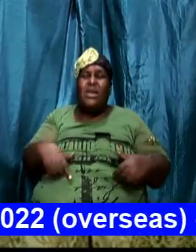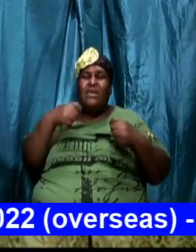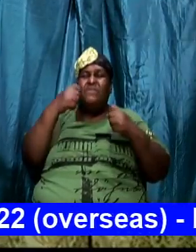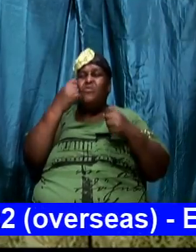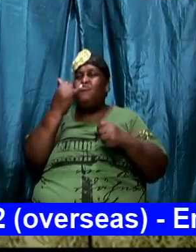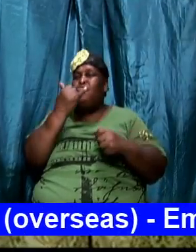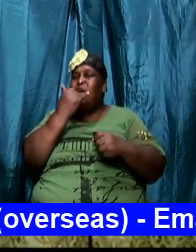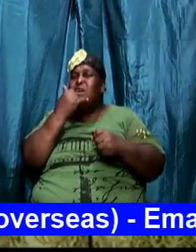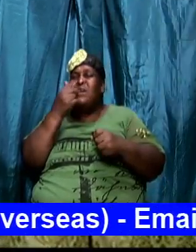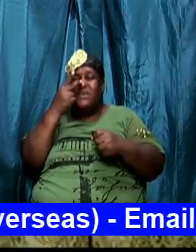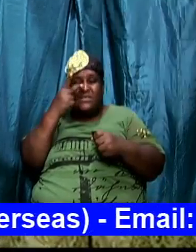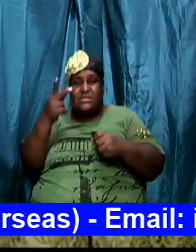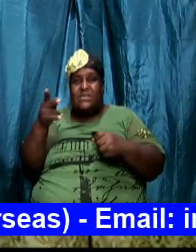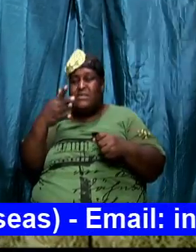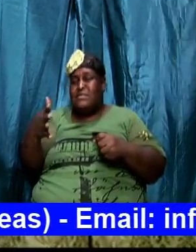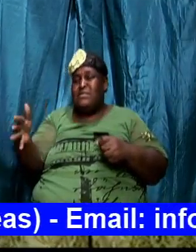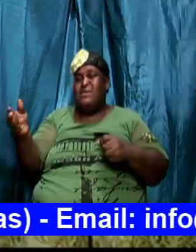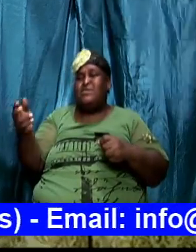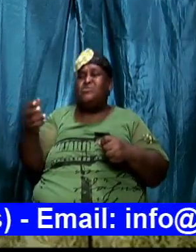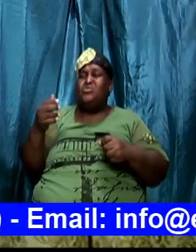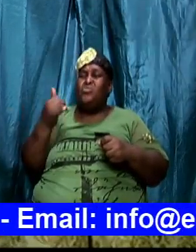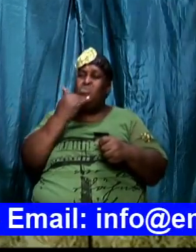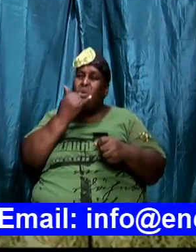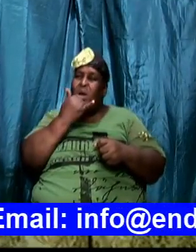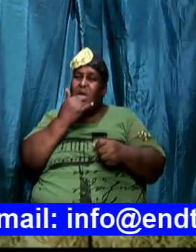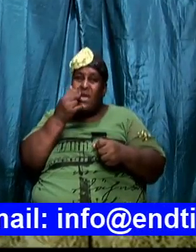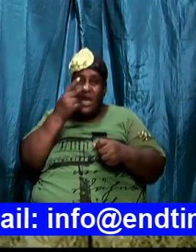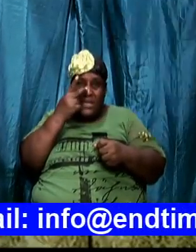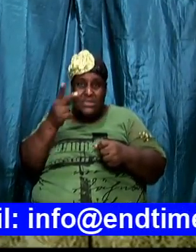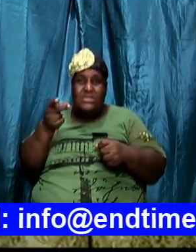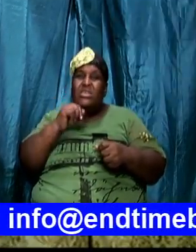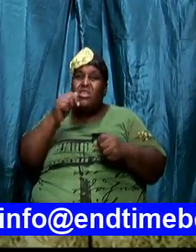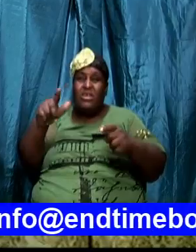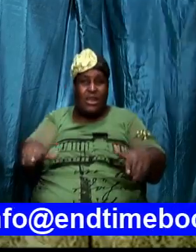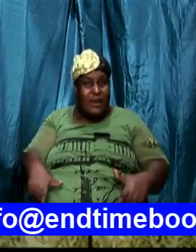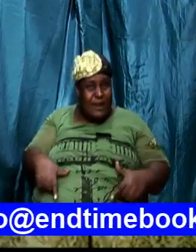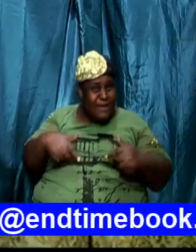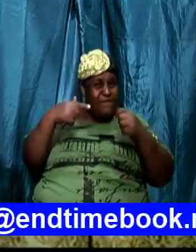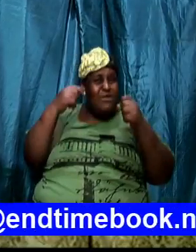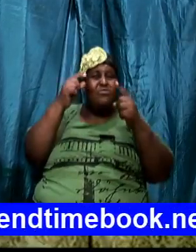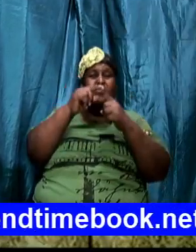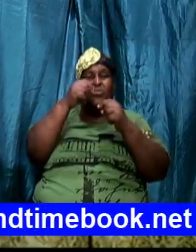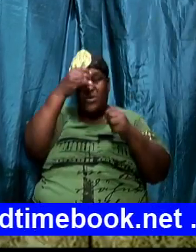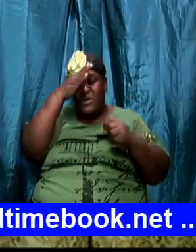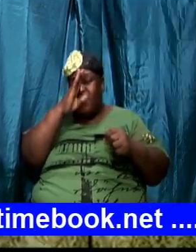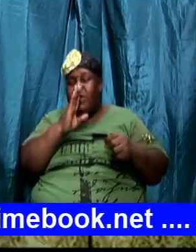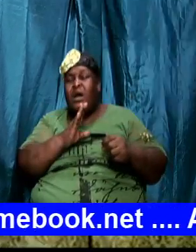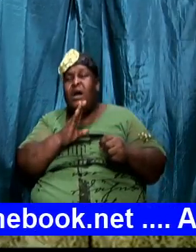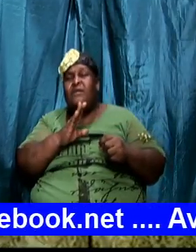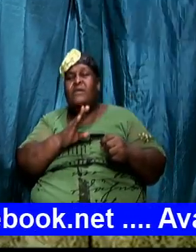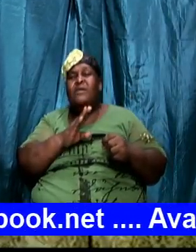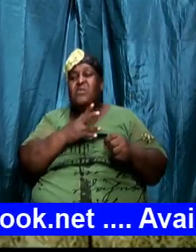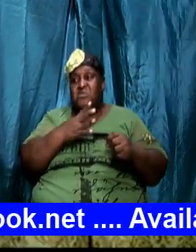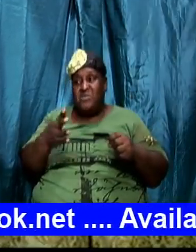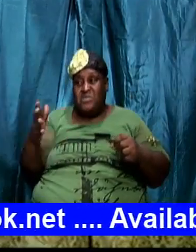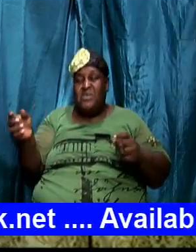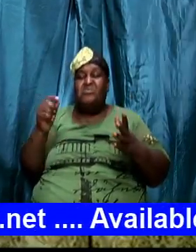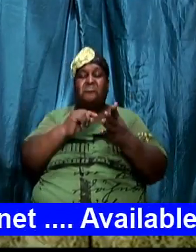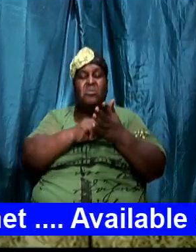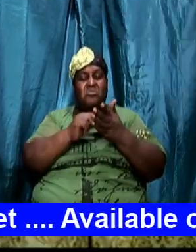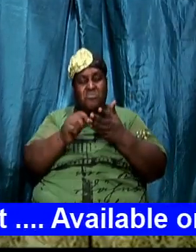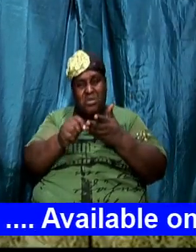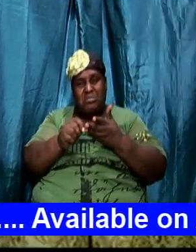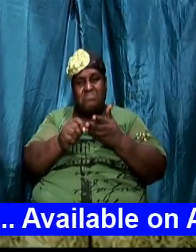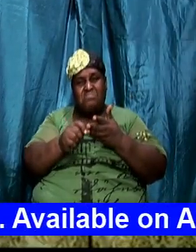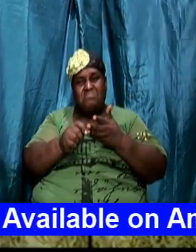happening wrong, and they see that we are not going according to the precepts of the Word of Almighty God, the things that are written both